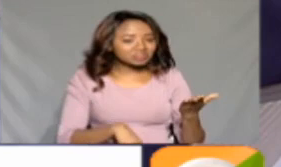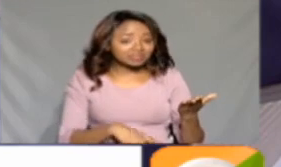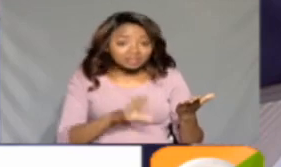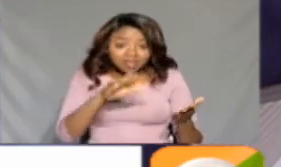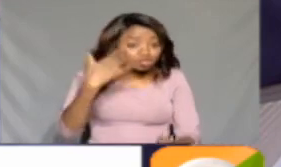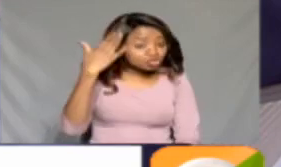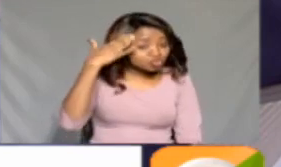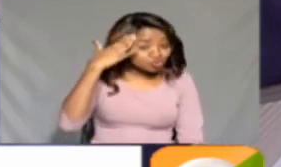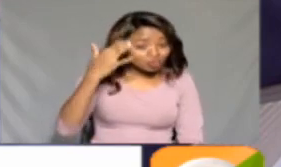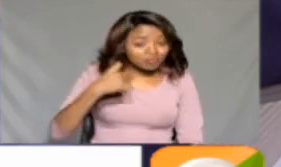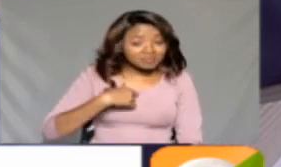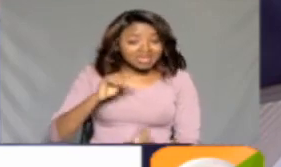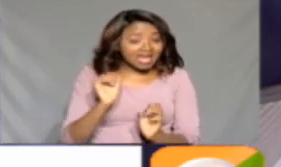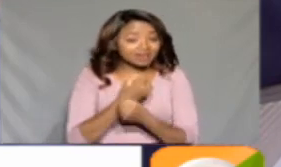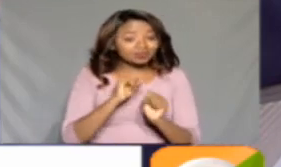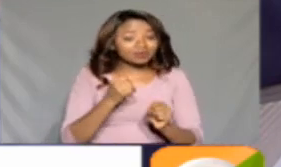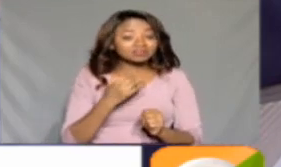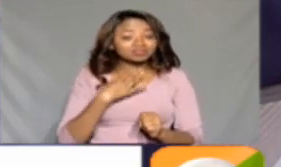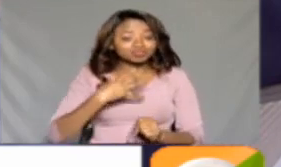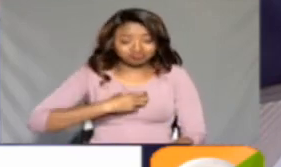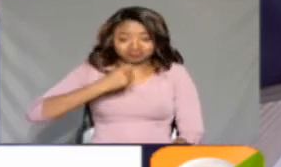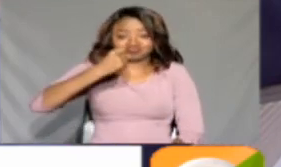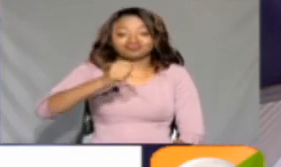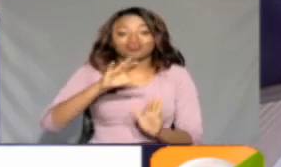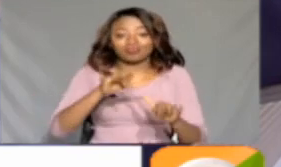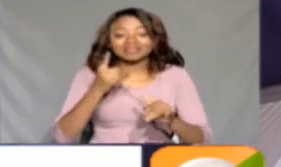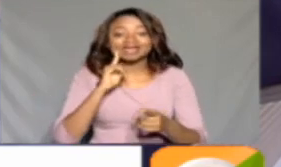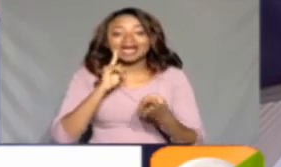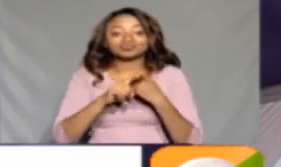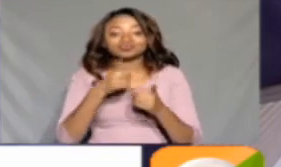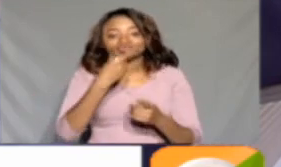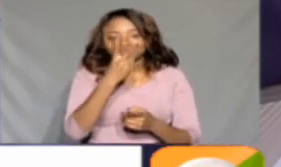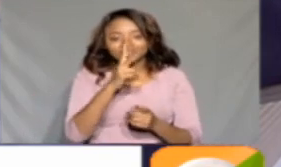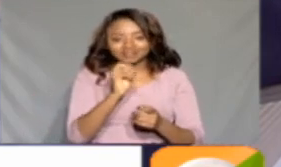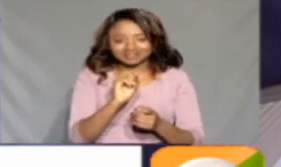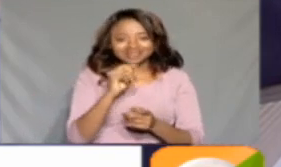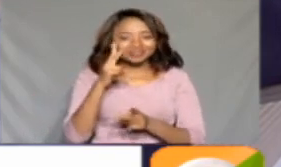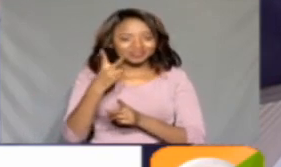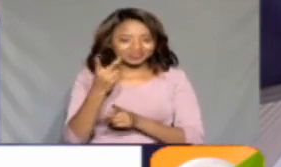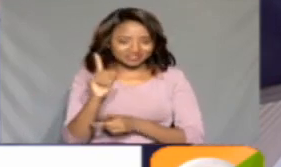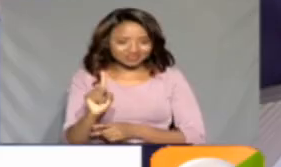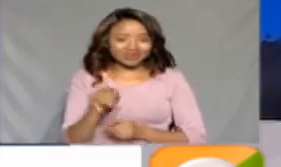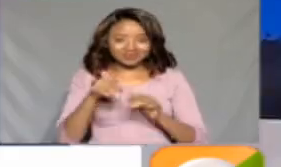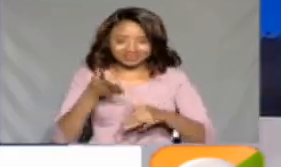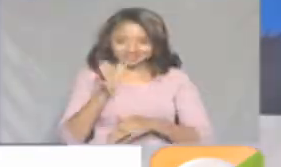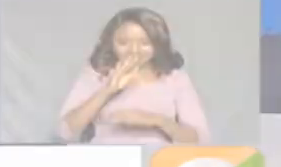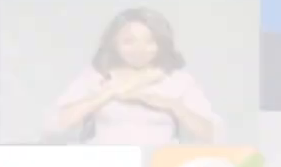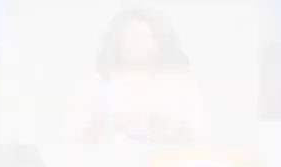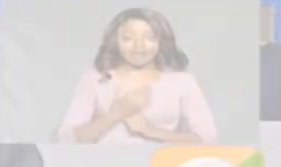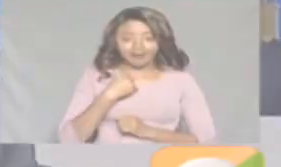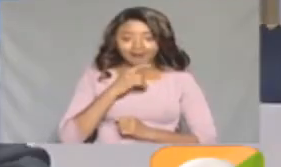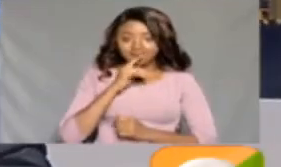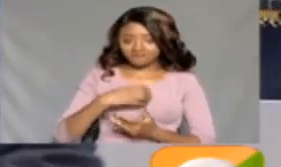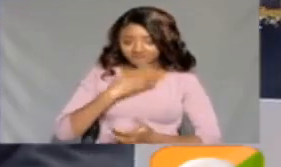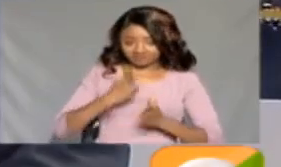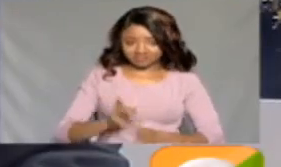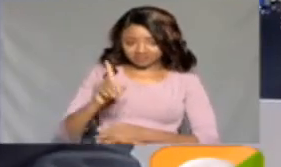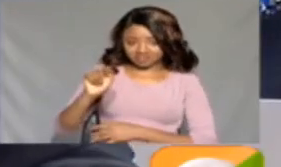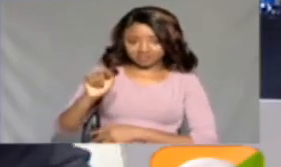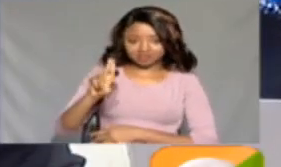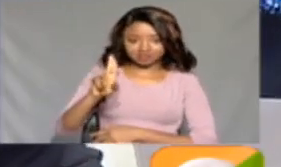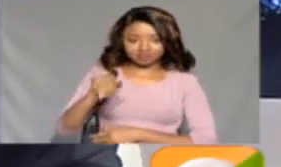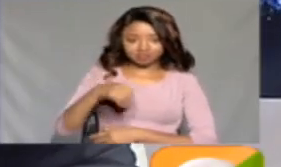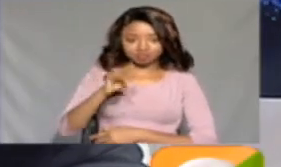unajua sitaki kujitokezea mpaka 2021. So I don't know what you meant by that. He'll be telling us after this spring. General of the Jubilee